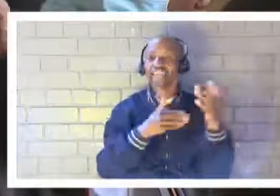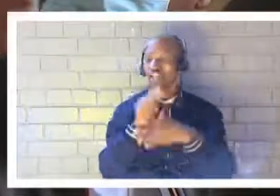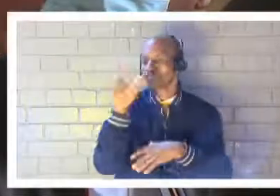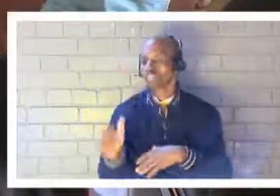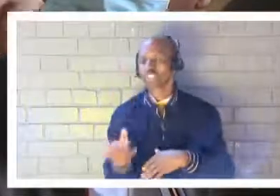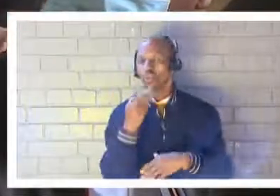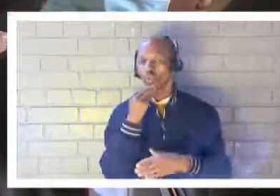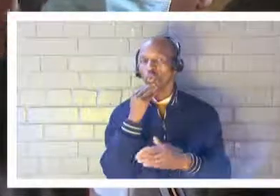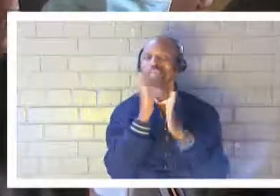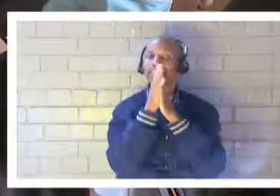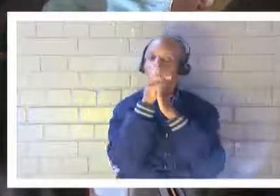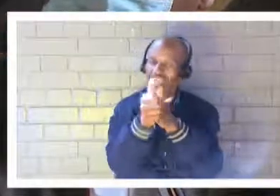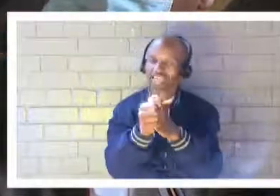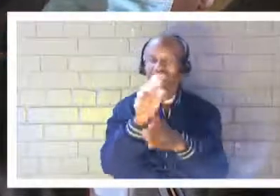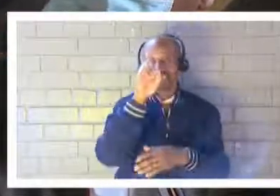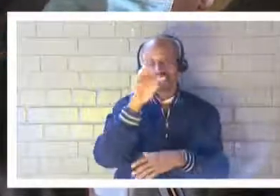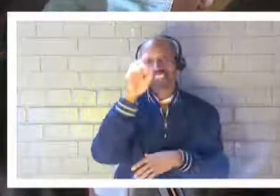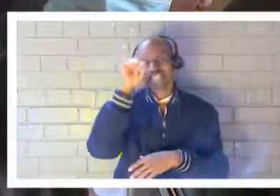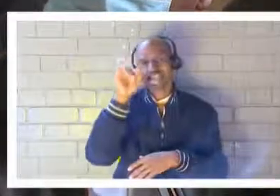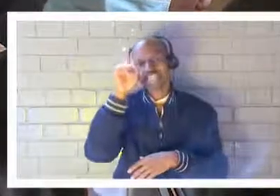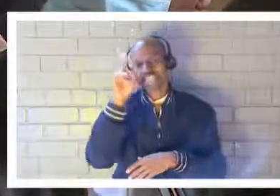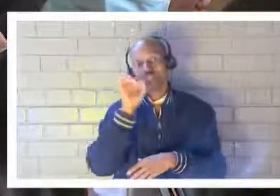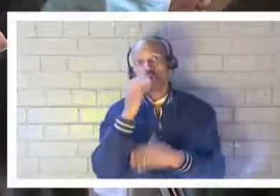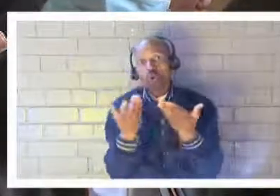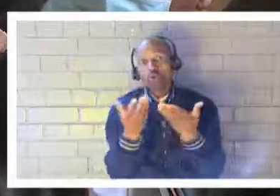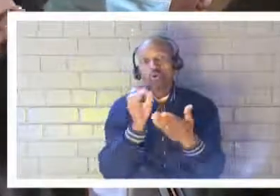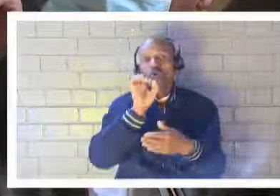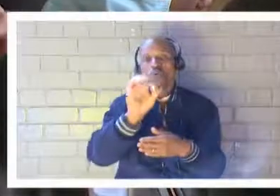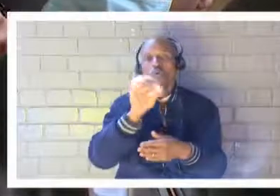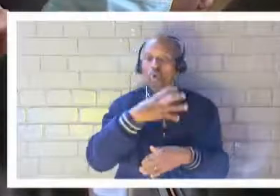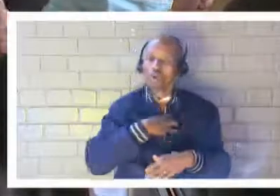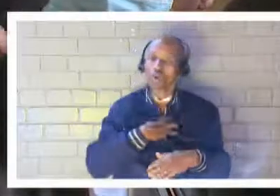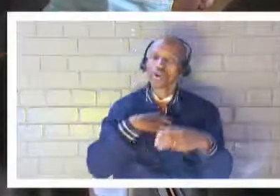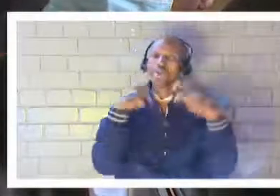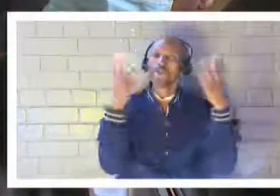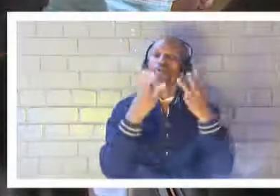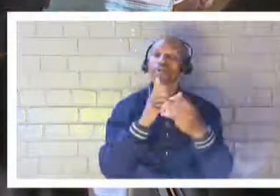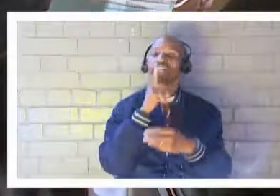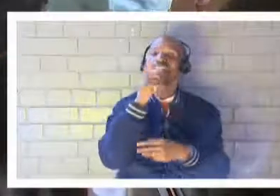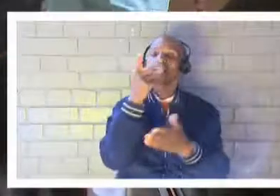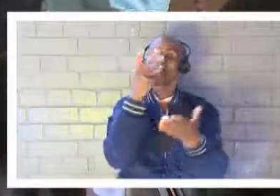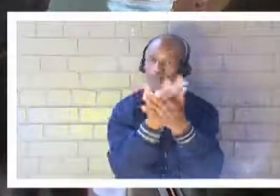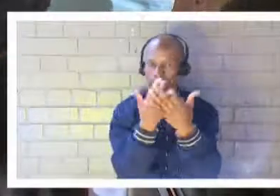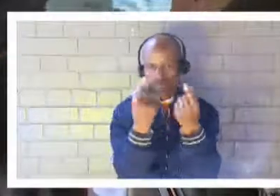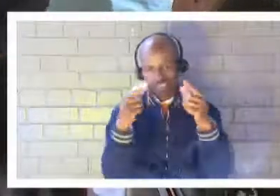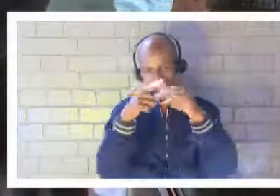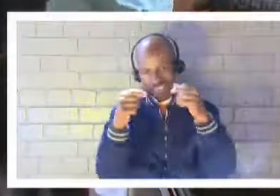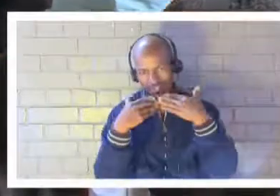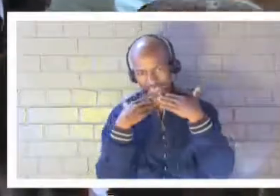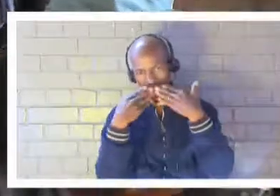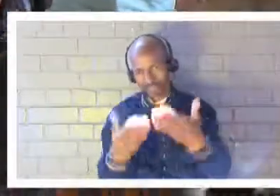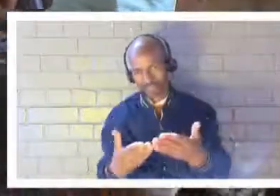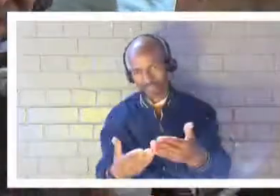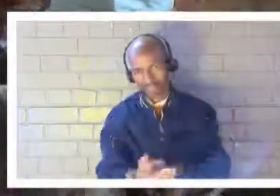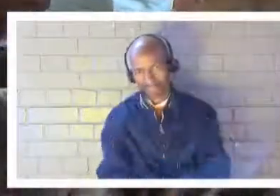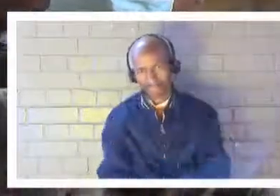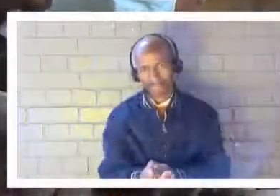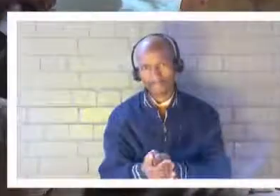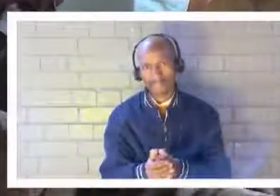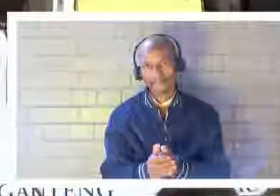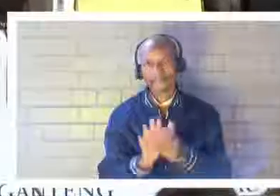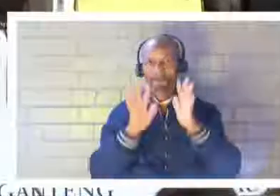be, DID or our own people, instruct that it must be done. Thanks.